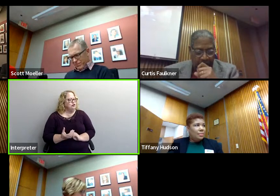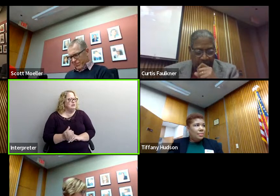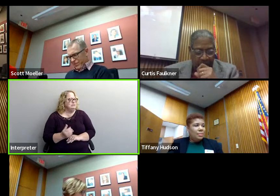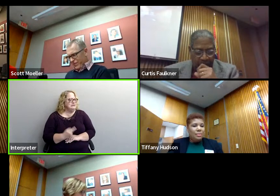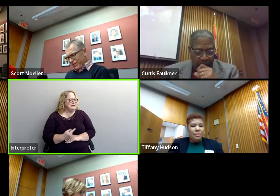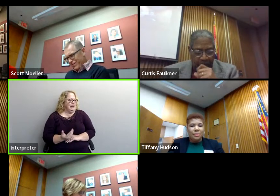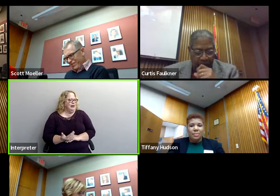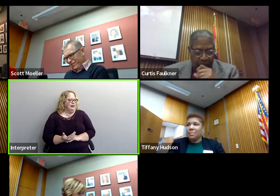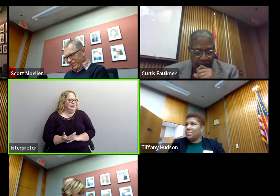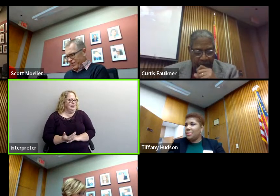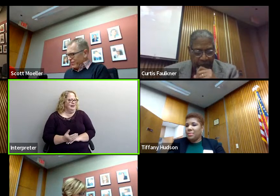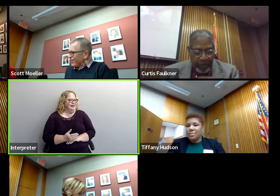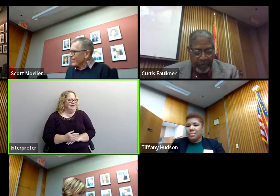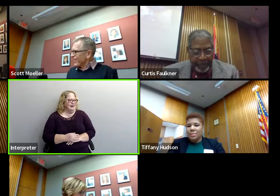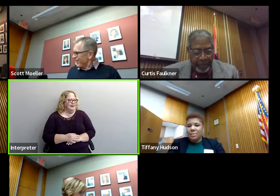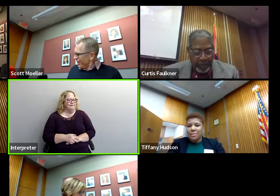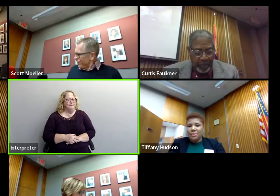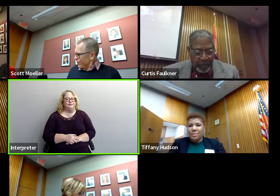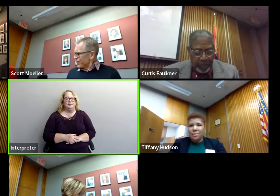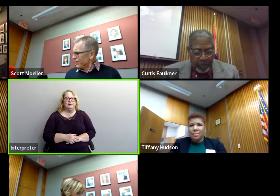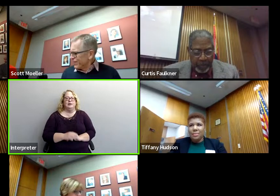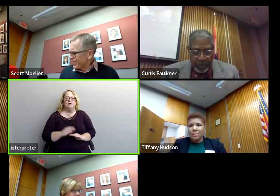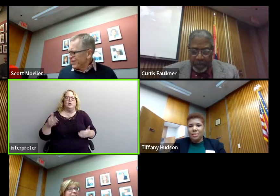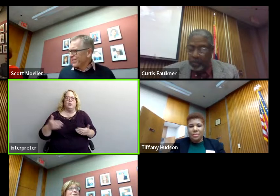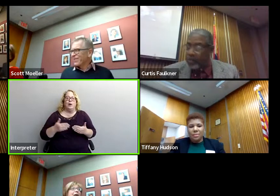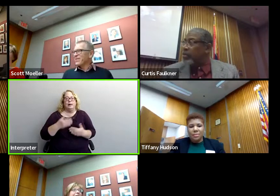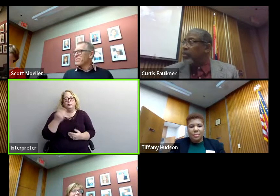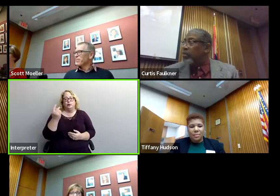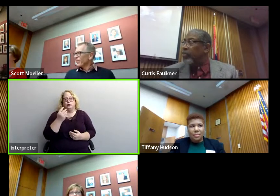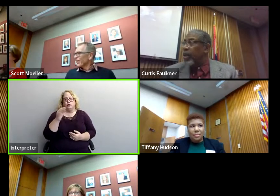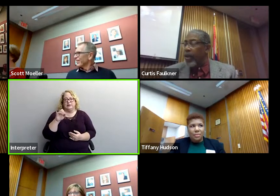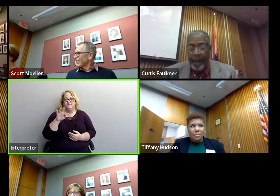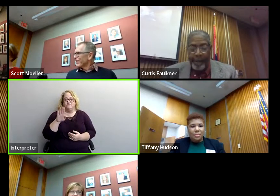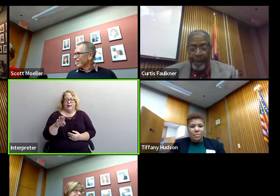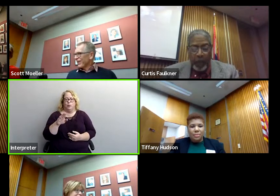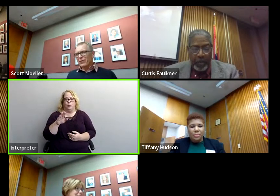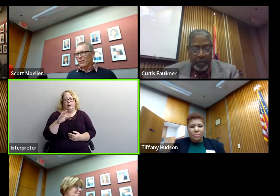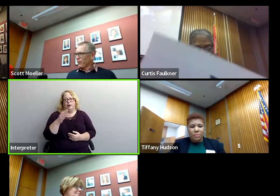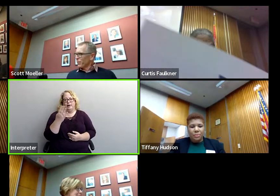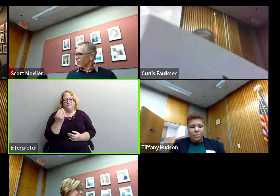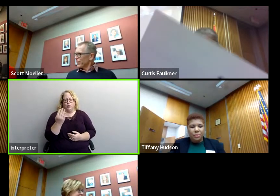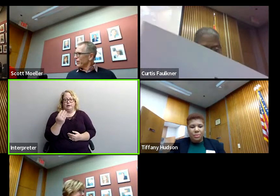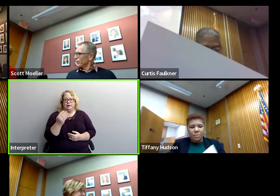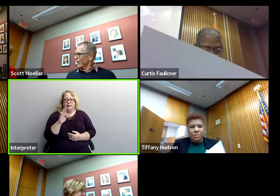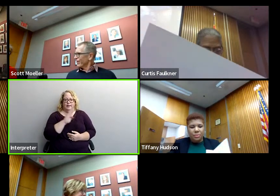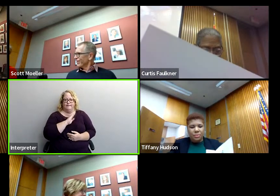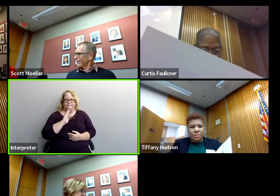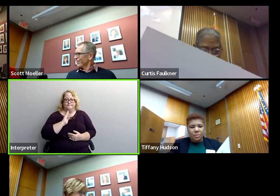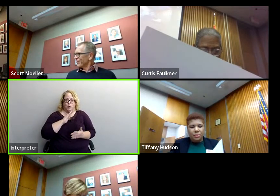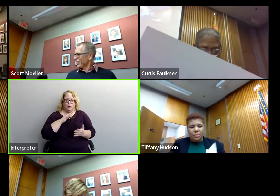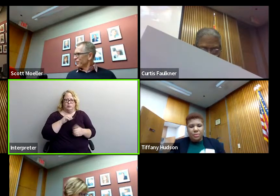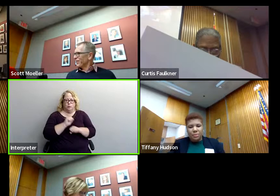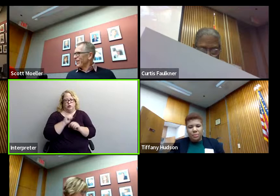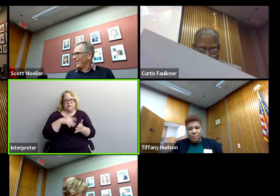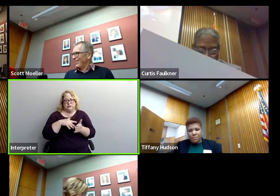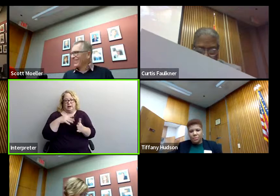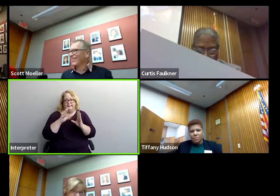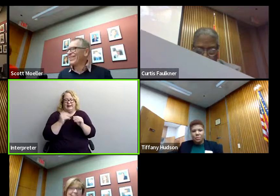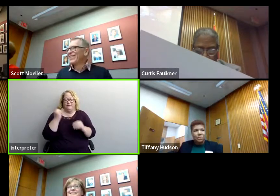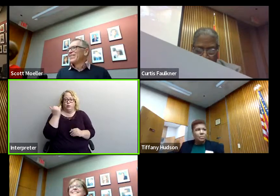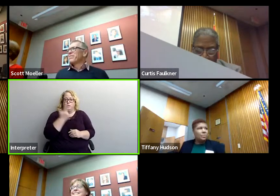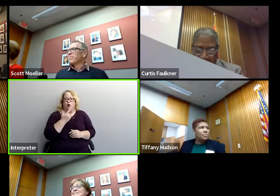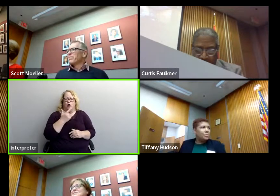Sure, good. You're live. Okay, welcome to the Tuesday, February 14th work study meeting. If we could all stand